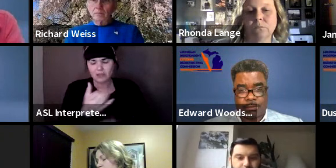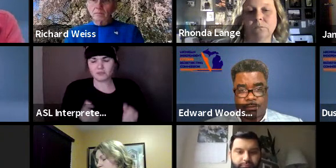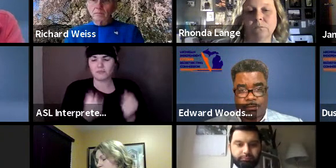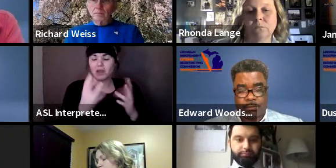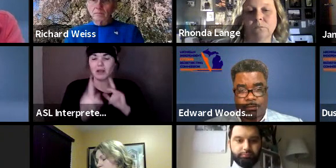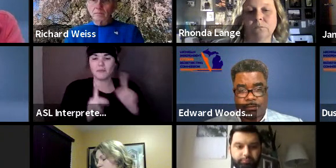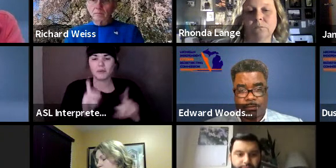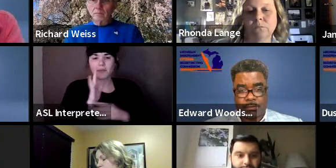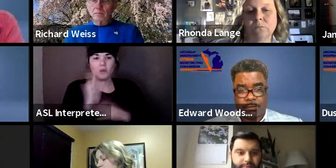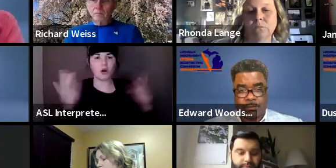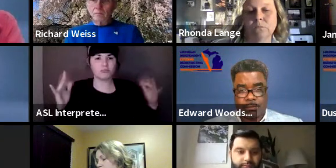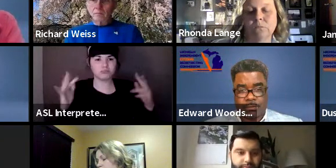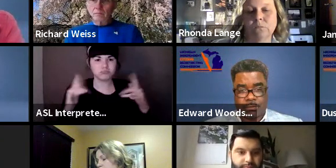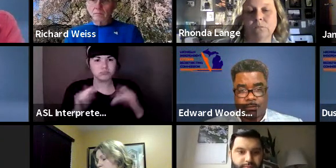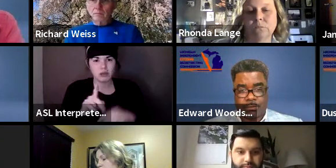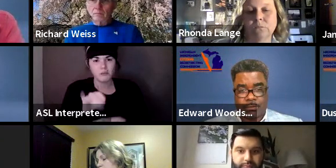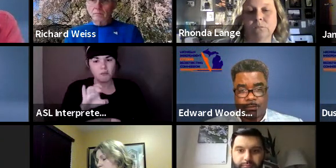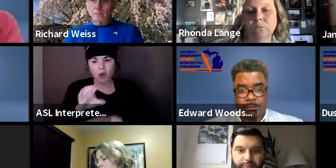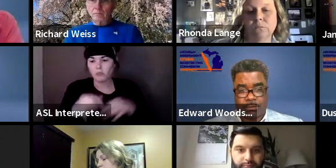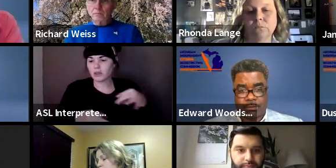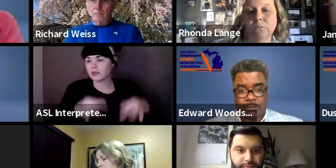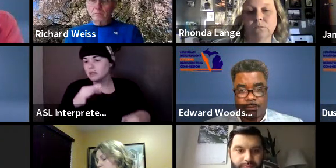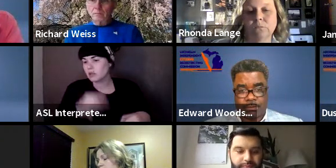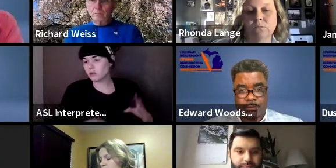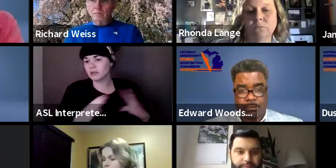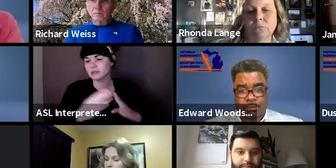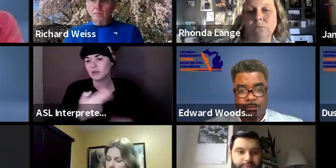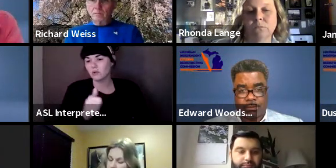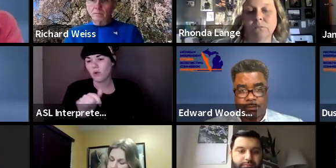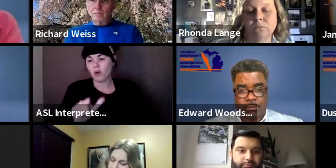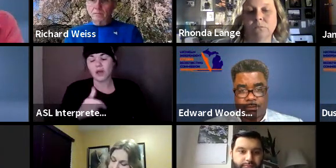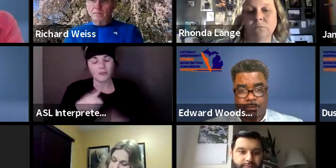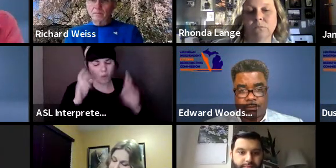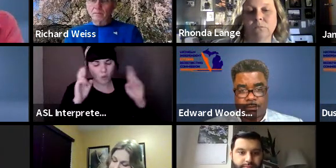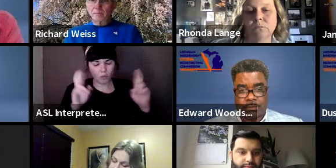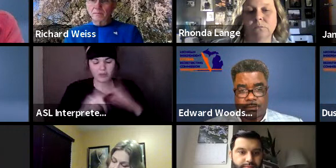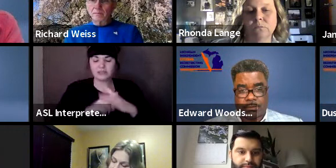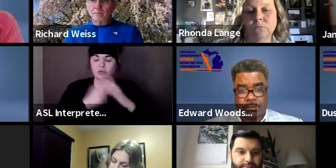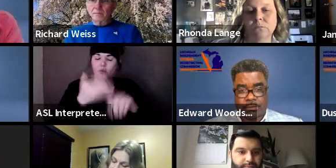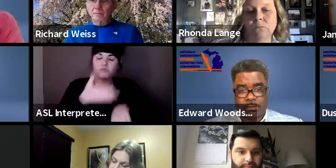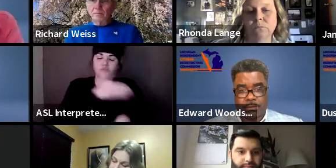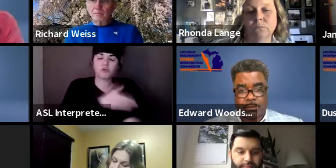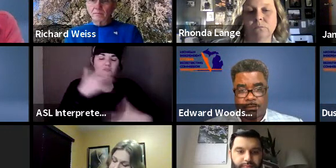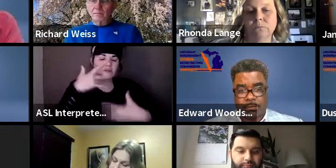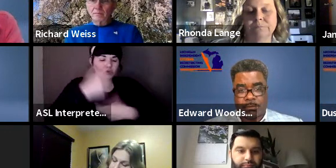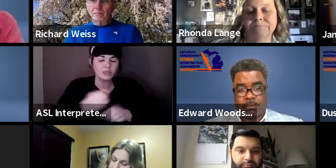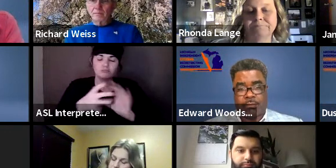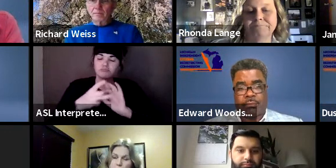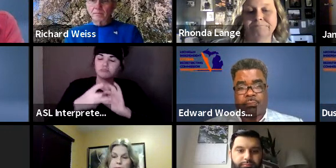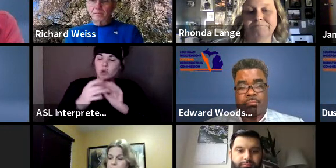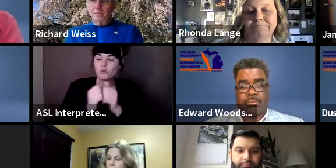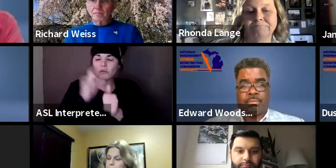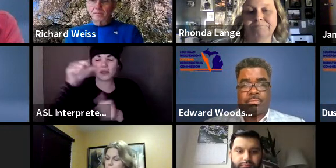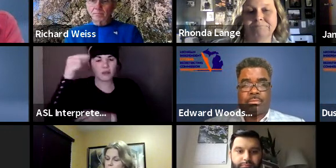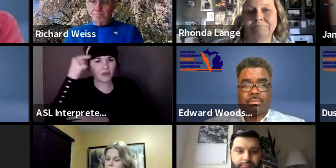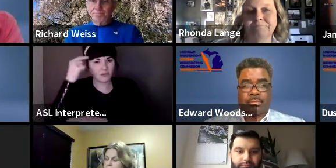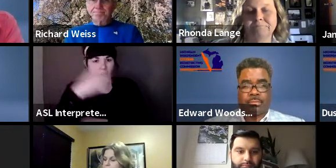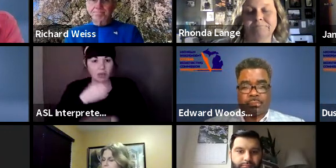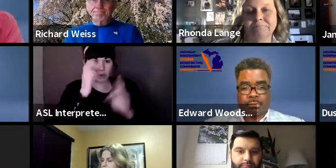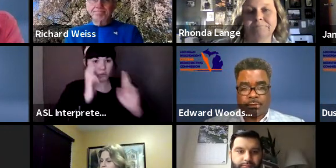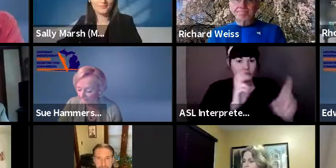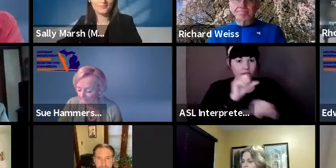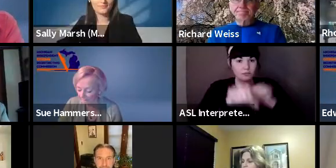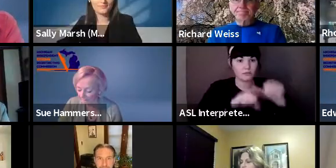Michigan, and that this begins to build trust in our government and respect for each other. Thank you for your time today.